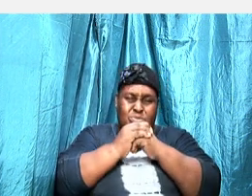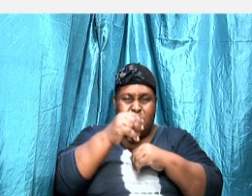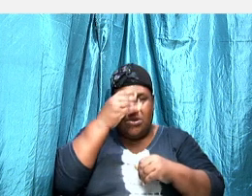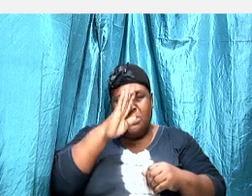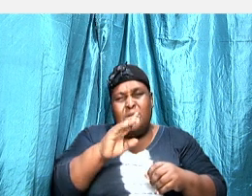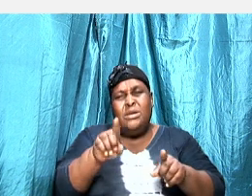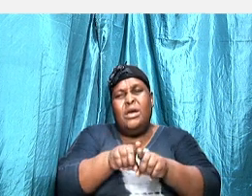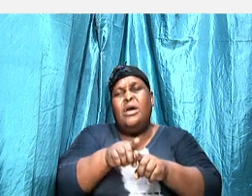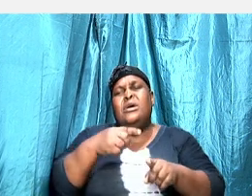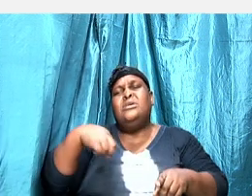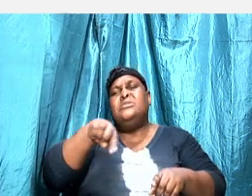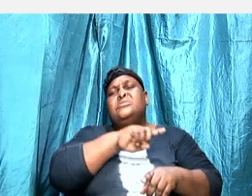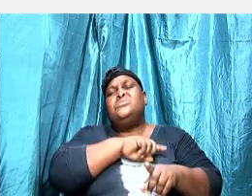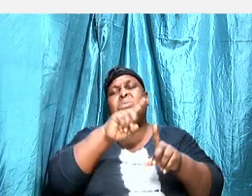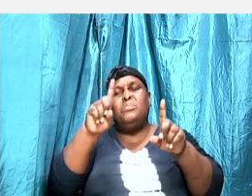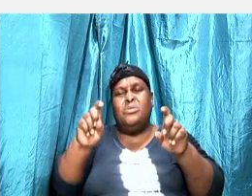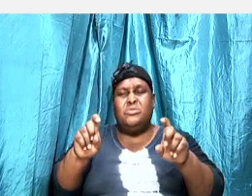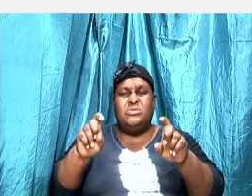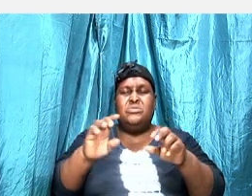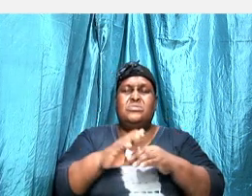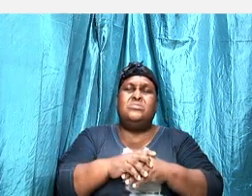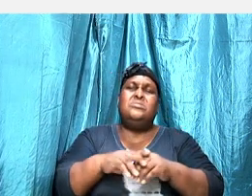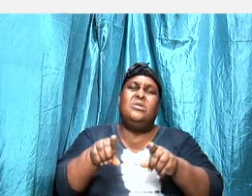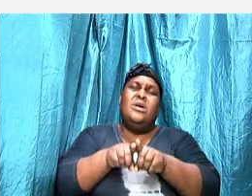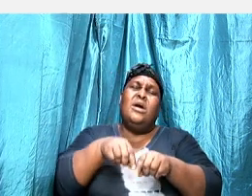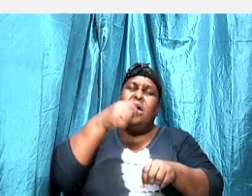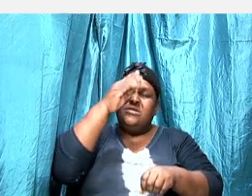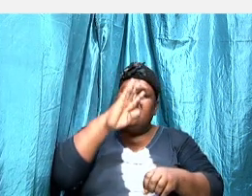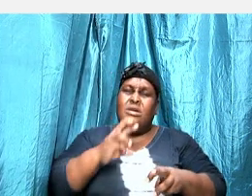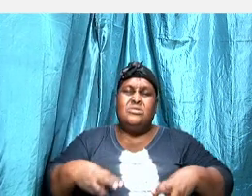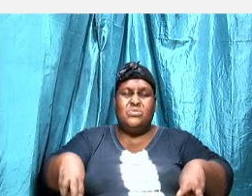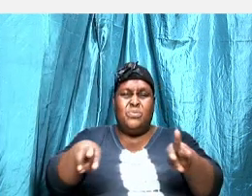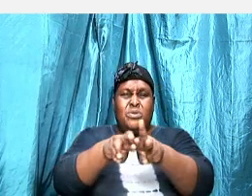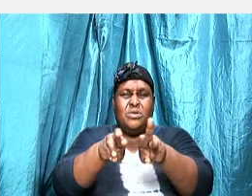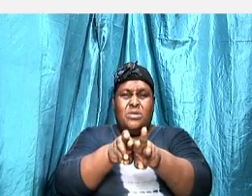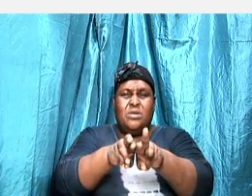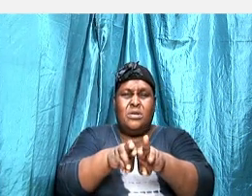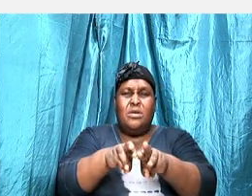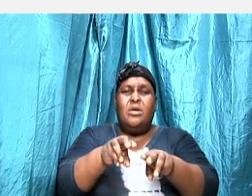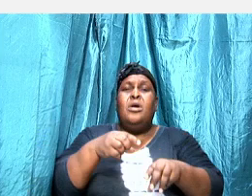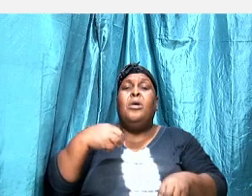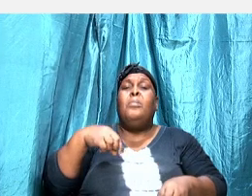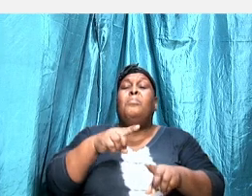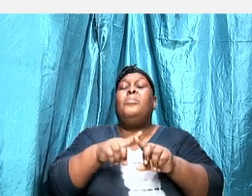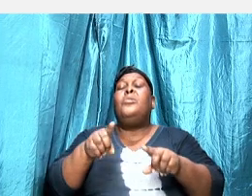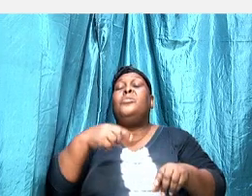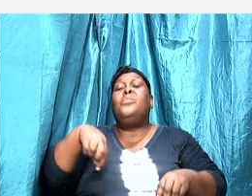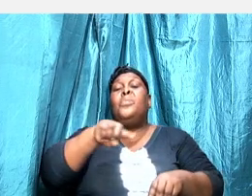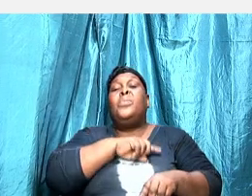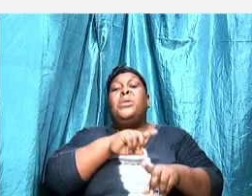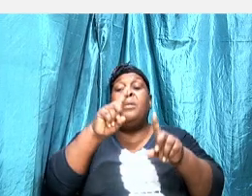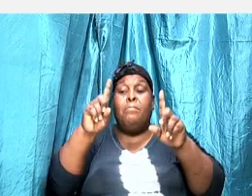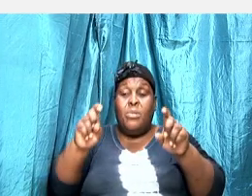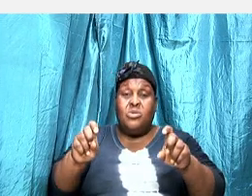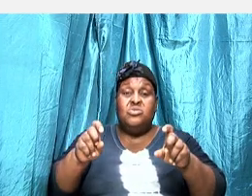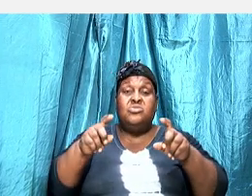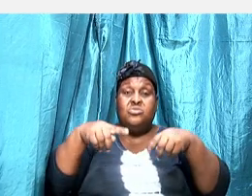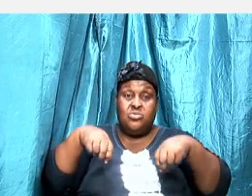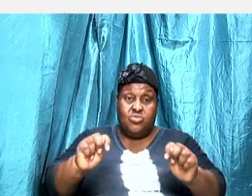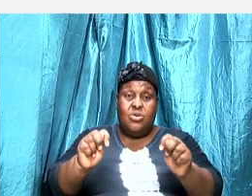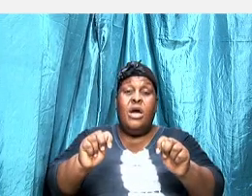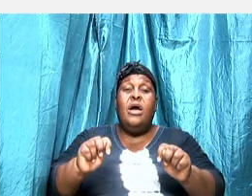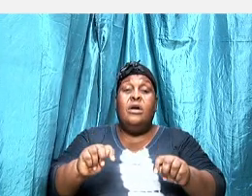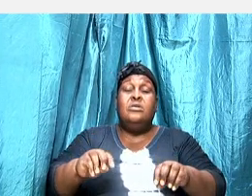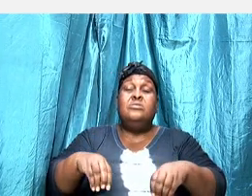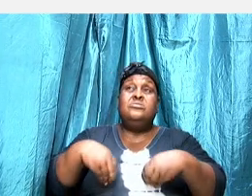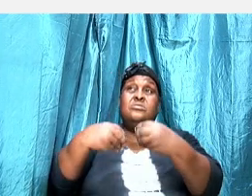we ought, as he deserves. But we are to try to give him glory.